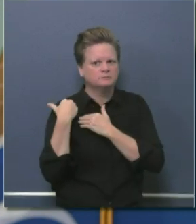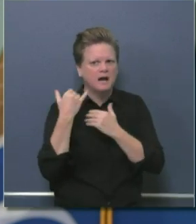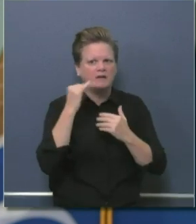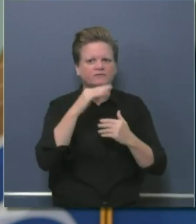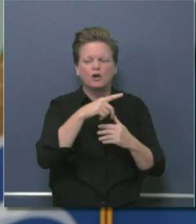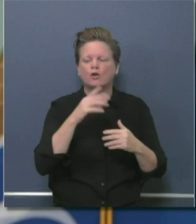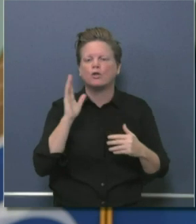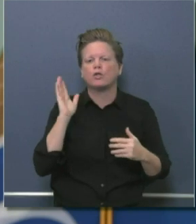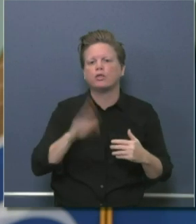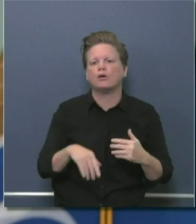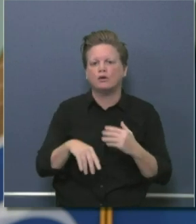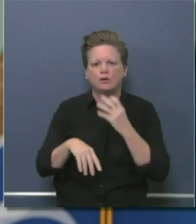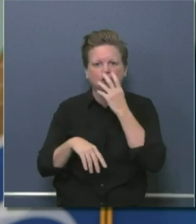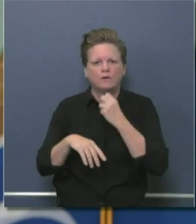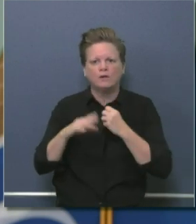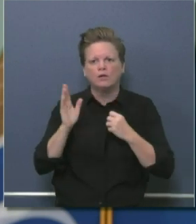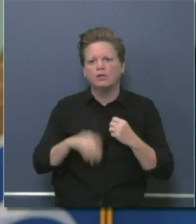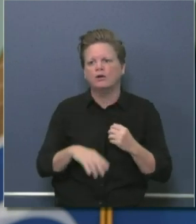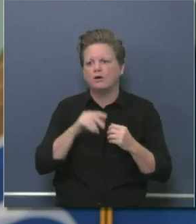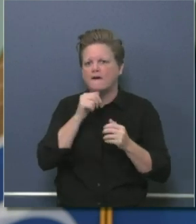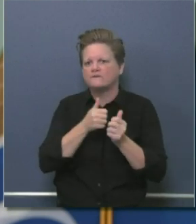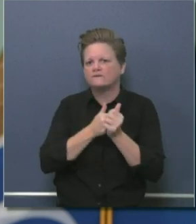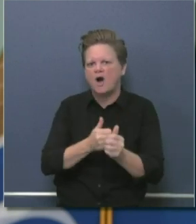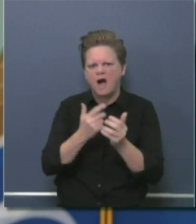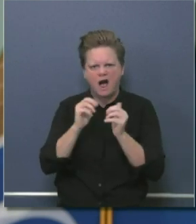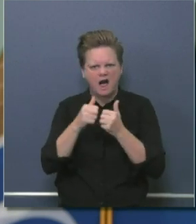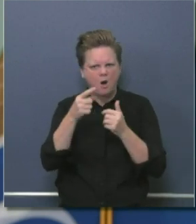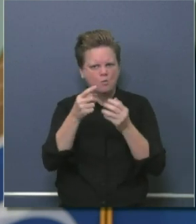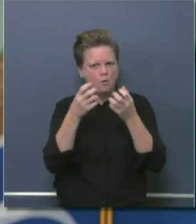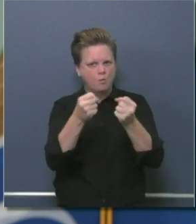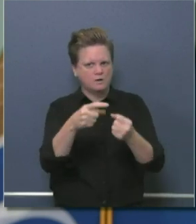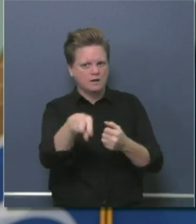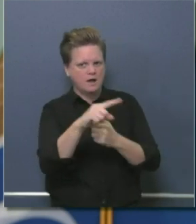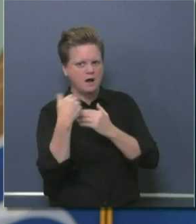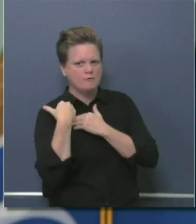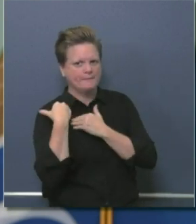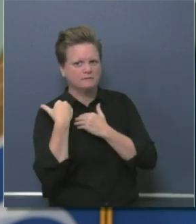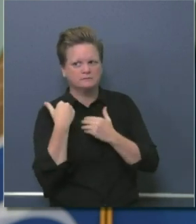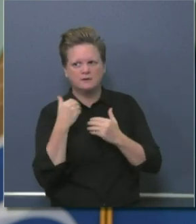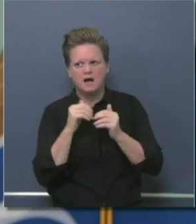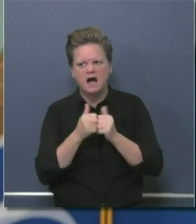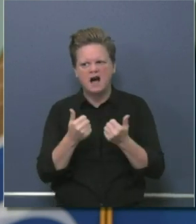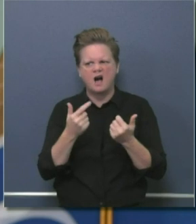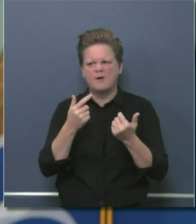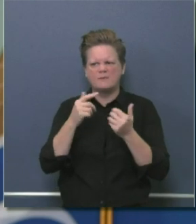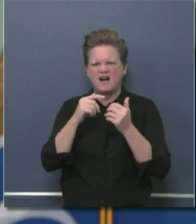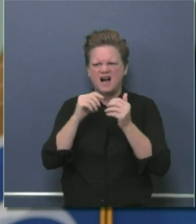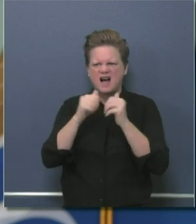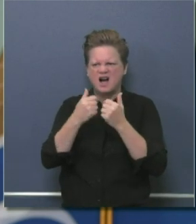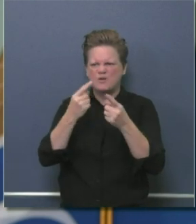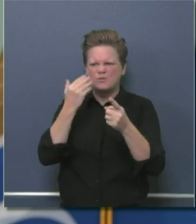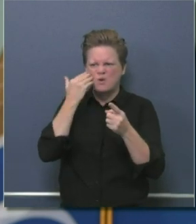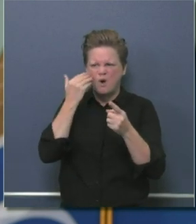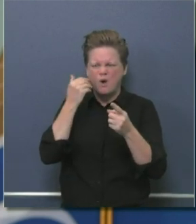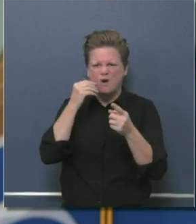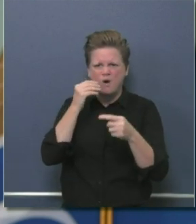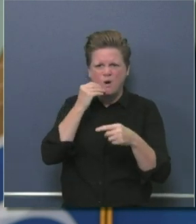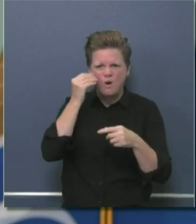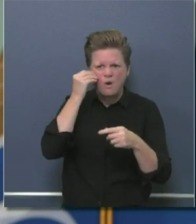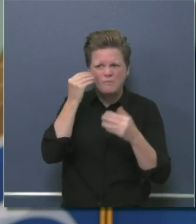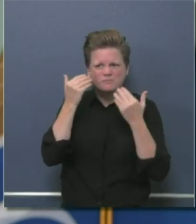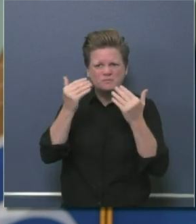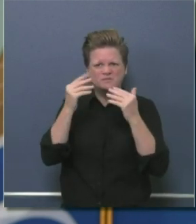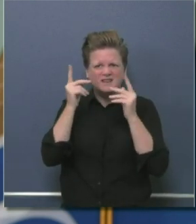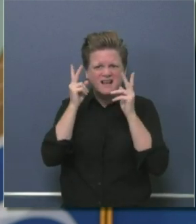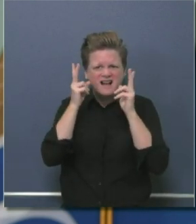week from people wanting to know if you're abiding by these stay-at-home rules like they're supposed to. Like, are you getting your hair cut at home, or are you